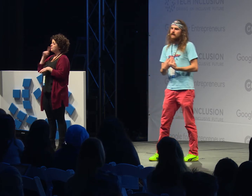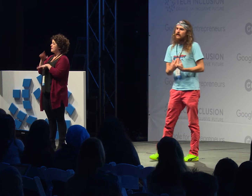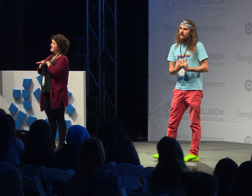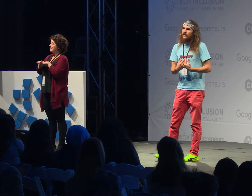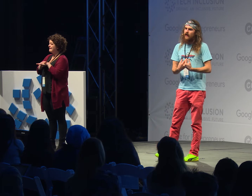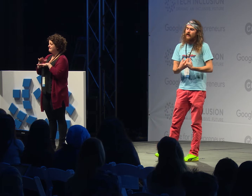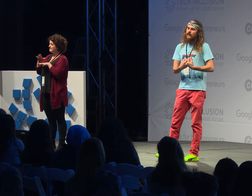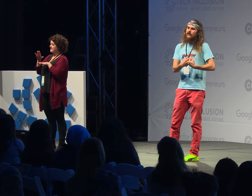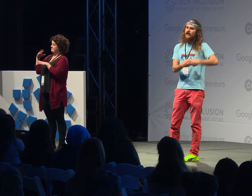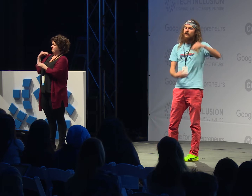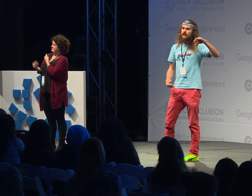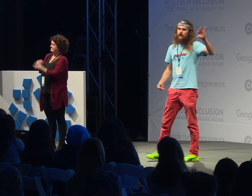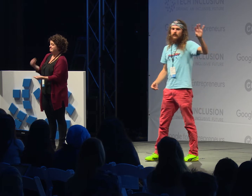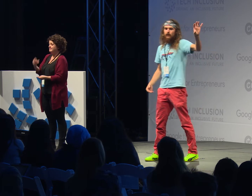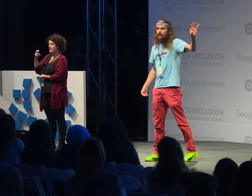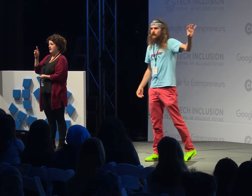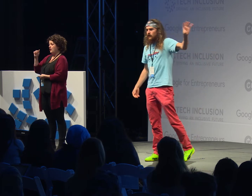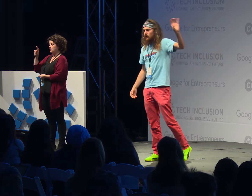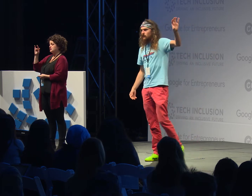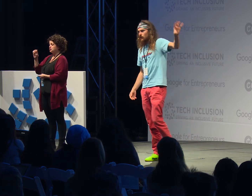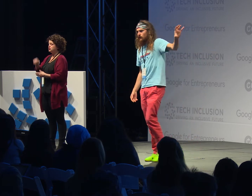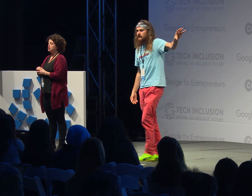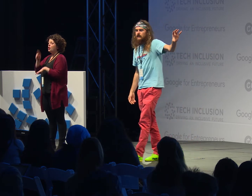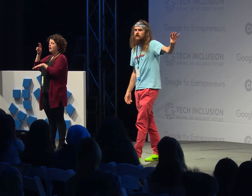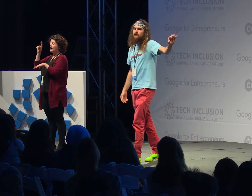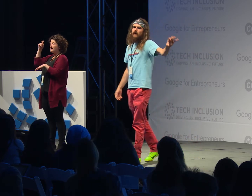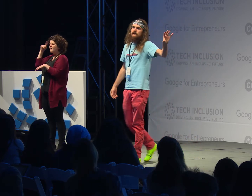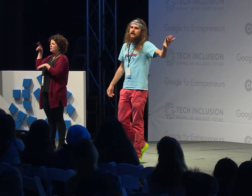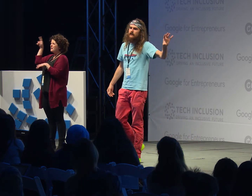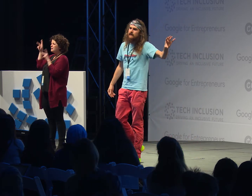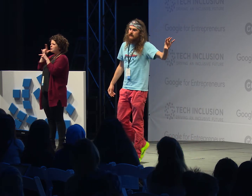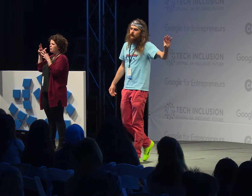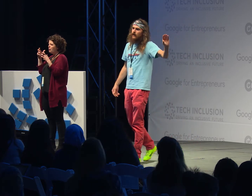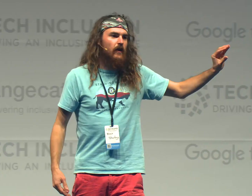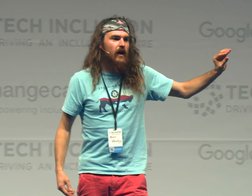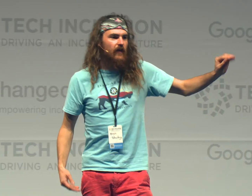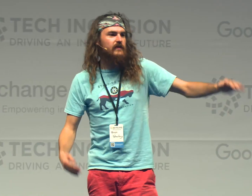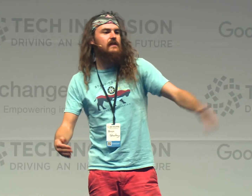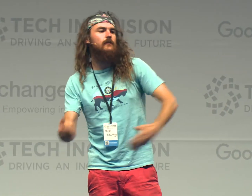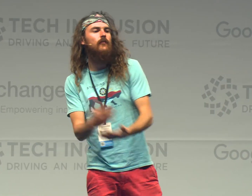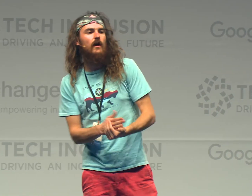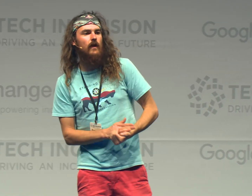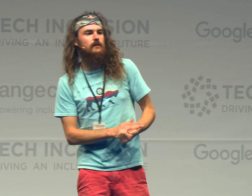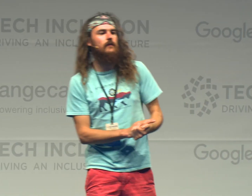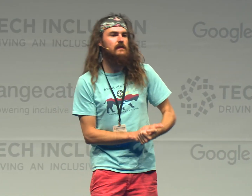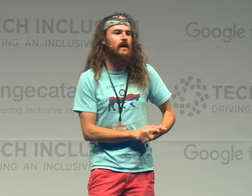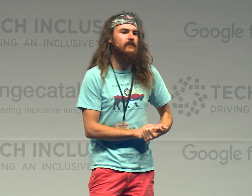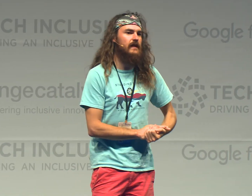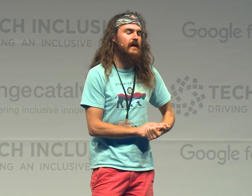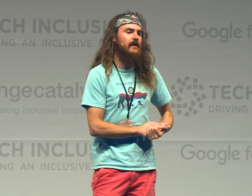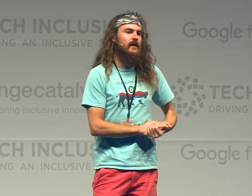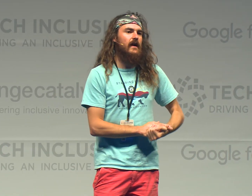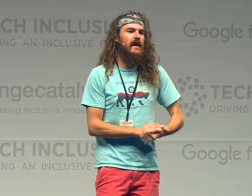heritage, the government or the people, who sort of were seeking to destroy us set up a system, the system of blood quantum that we still